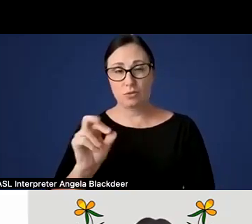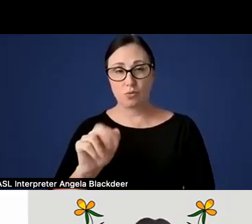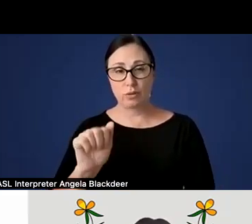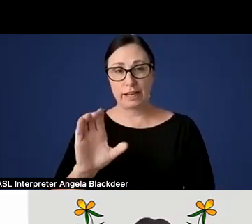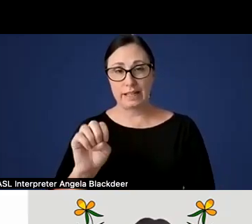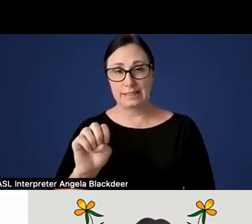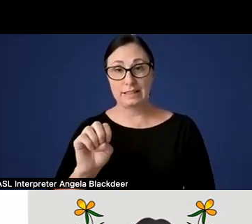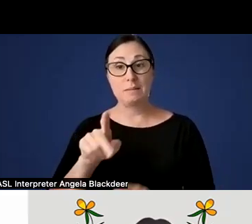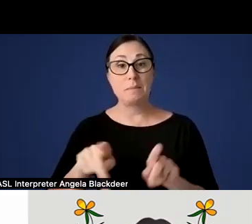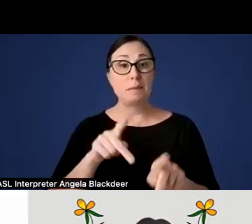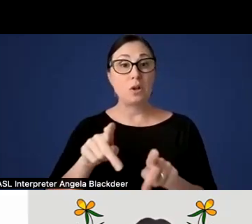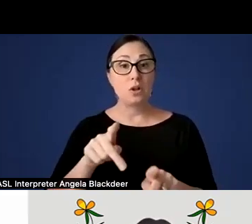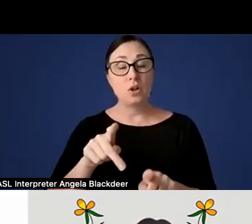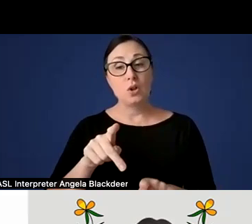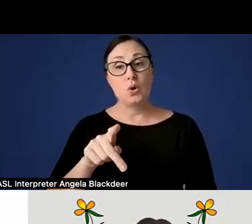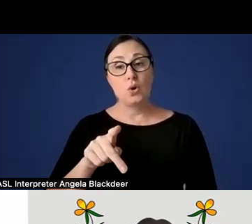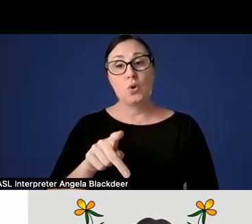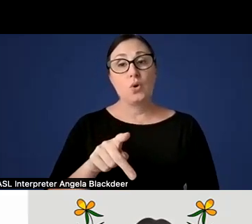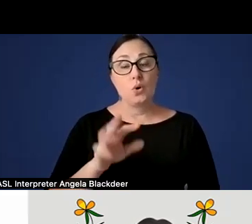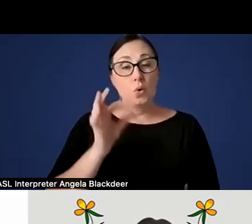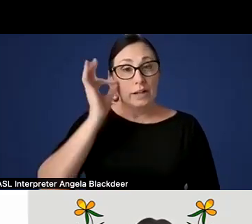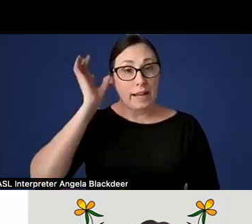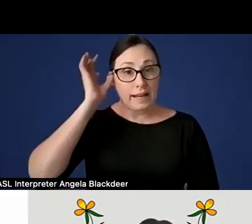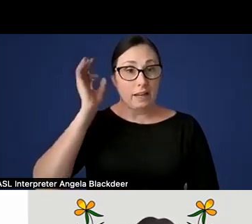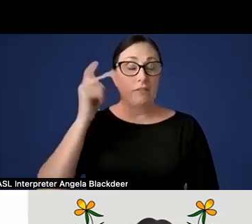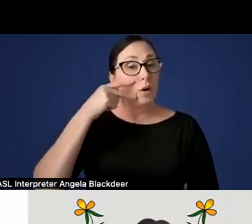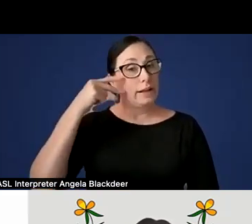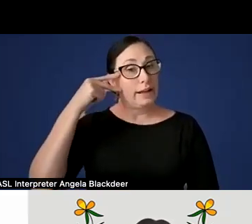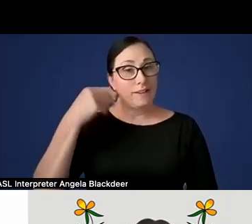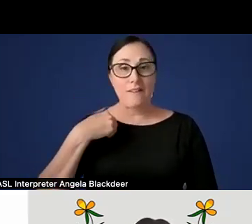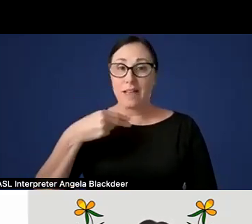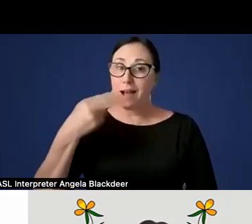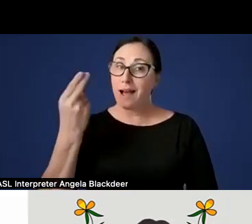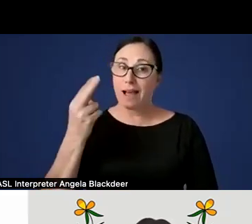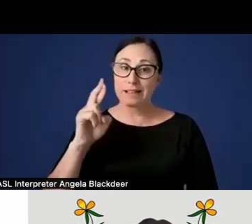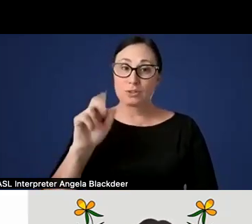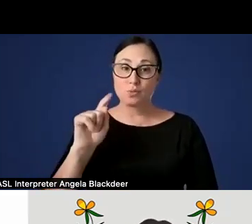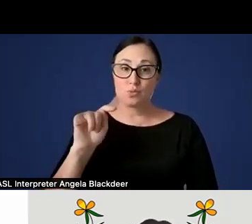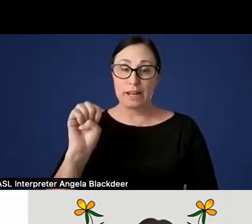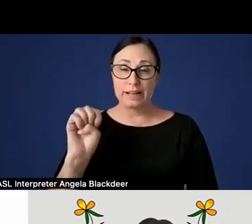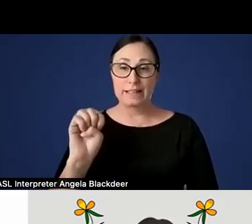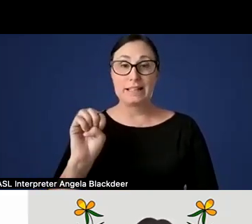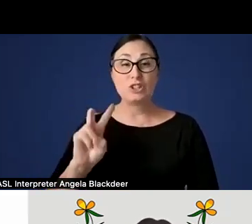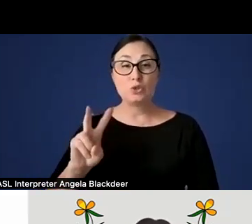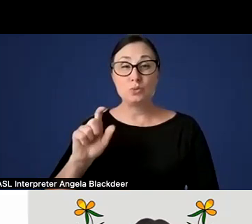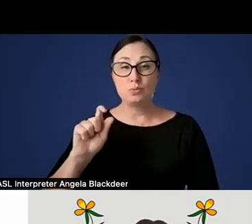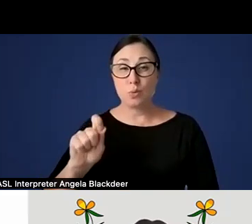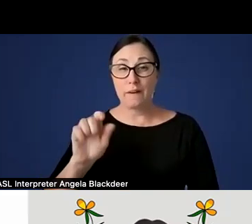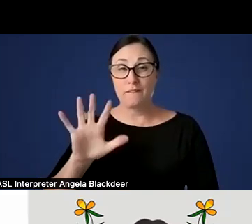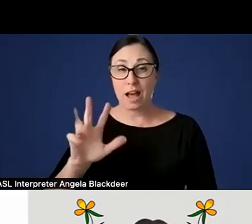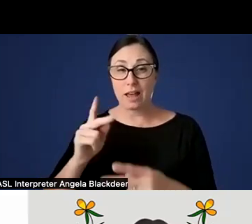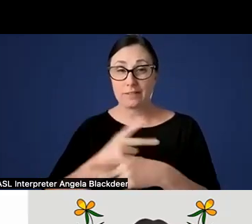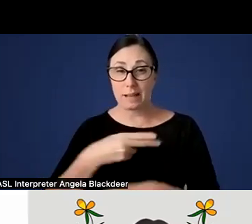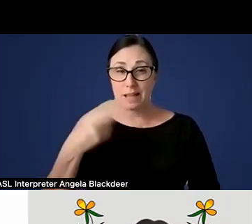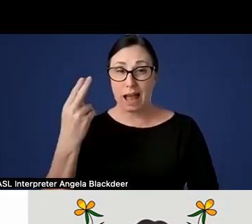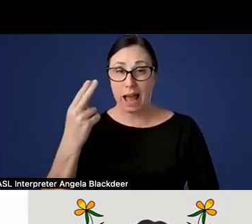folks who are Native have the highest rates of suicide in the country, right? And our youth, it's 2.5 times higher than other